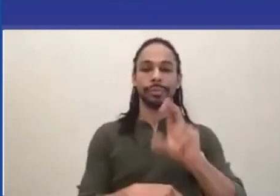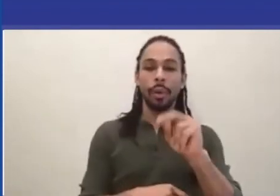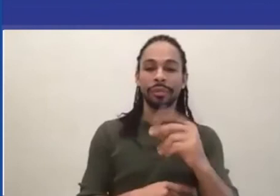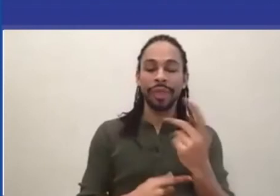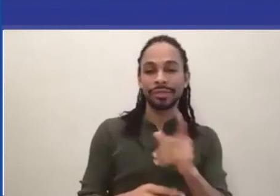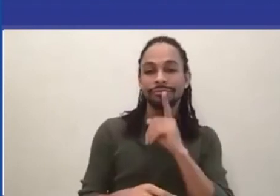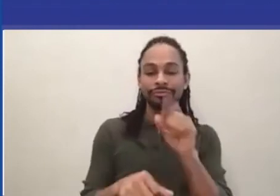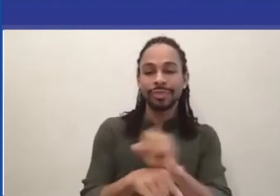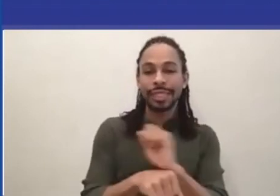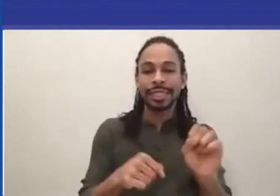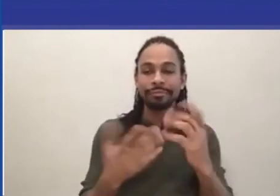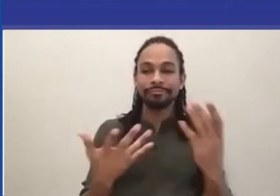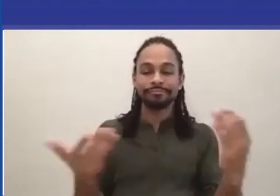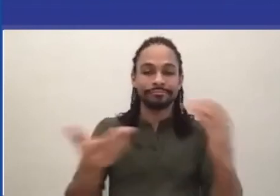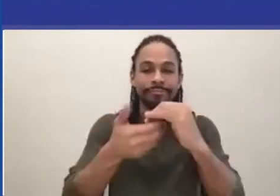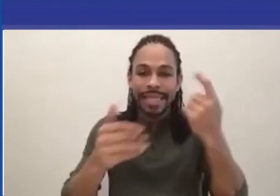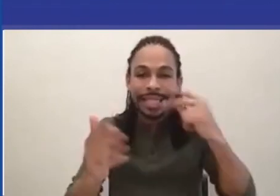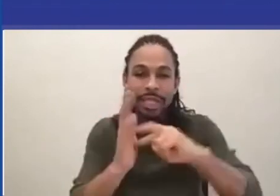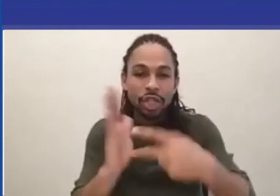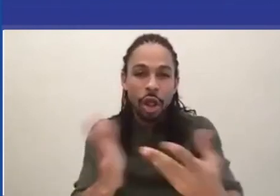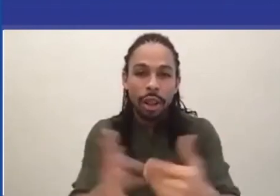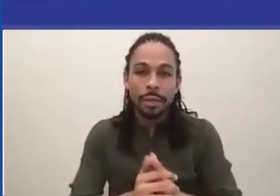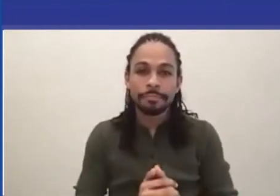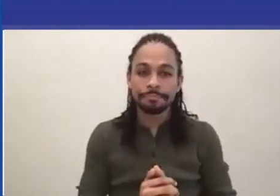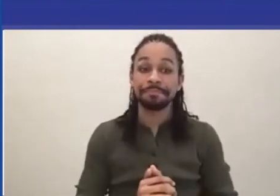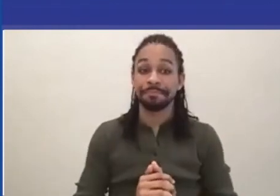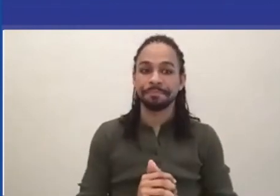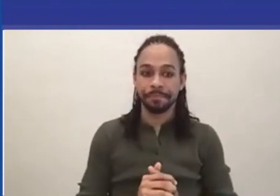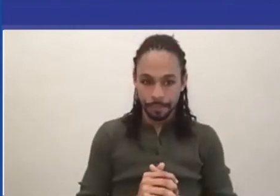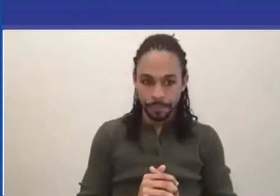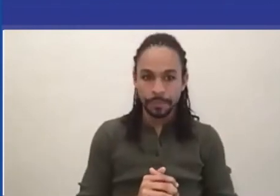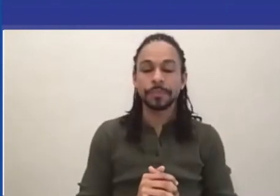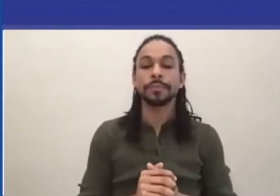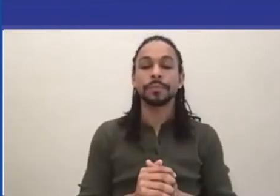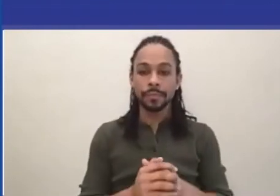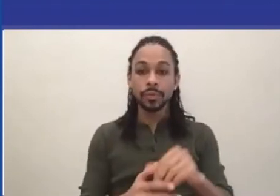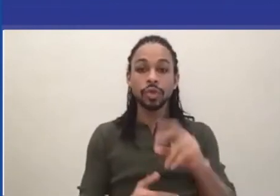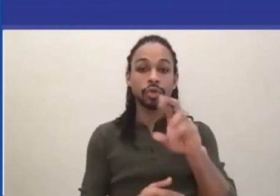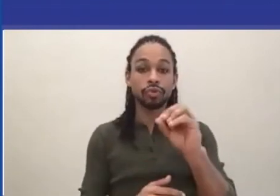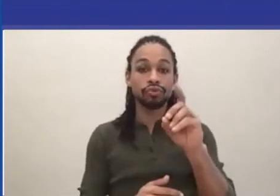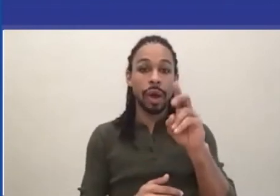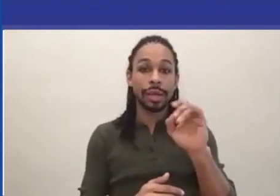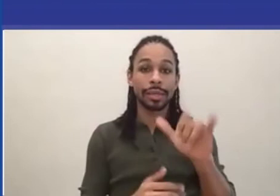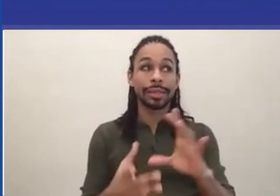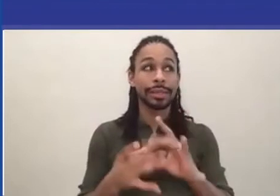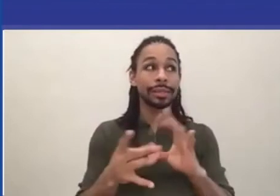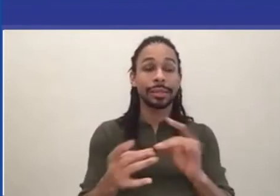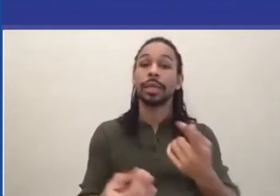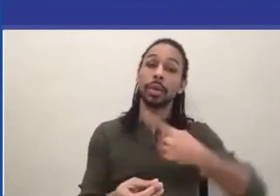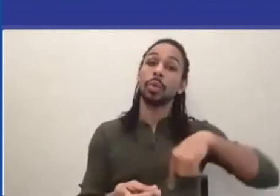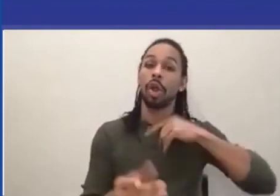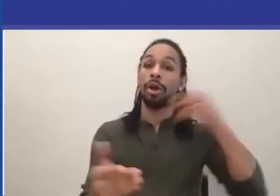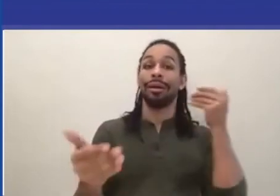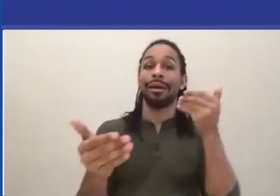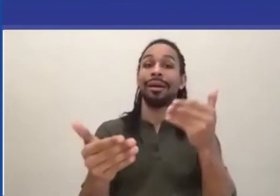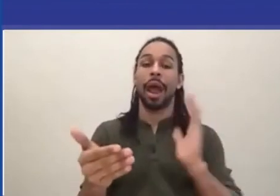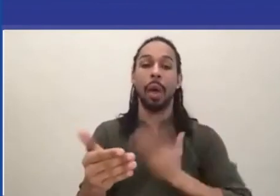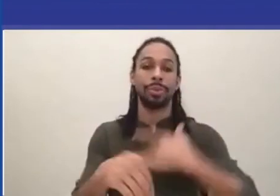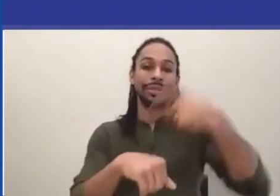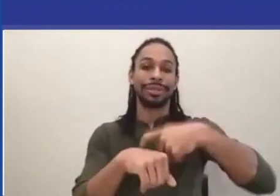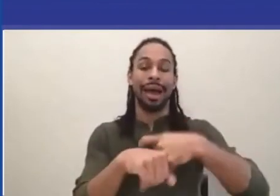Thank you. Thank you so much. We're approaching, we're getting to the tail end of our time together, and I want to make sure that I